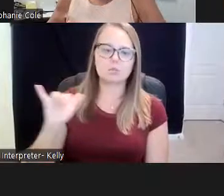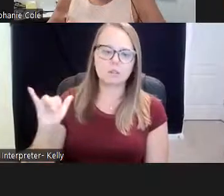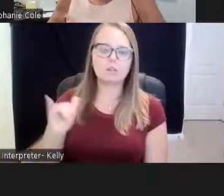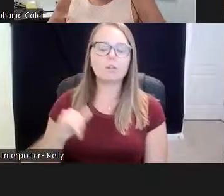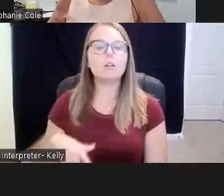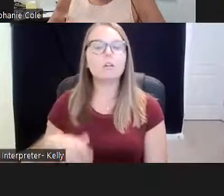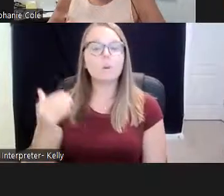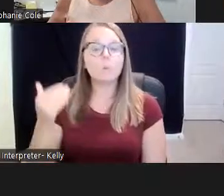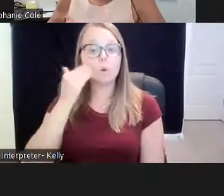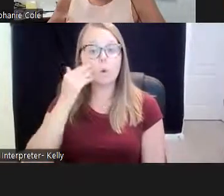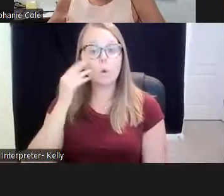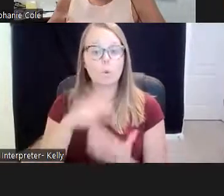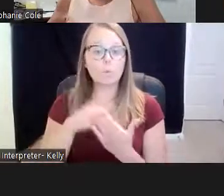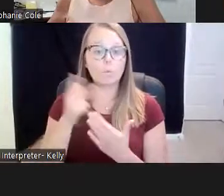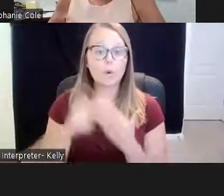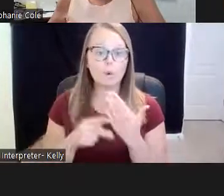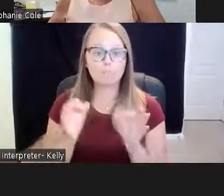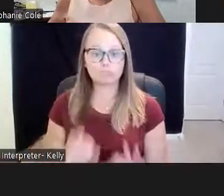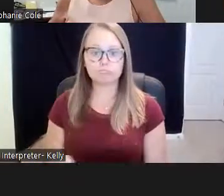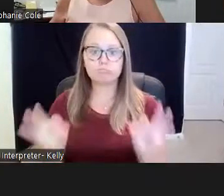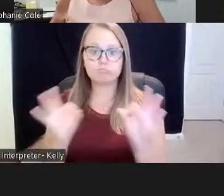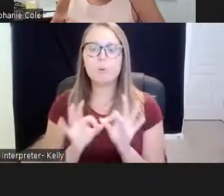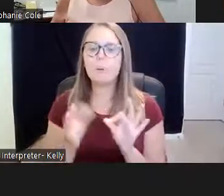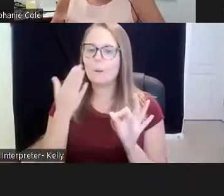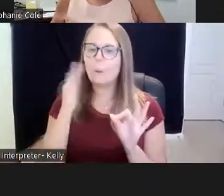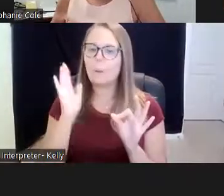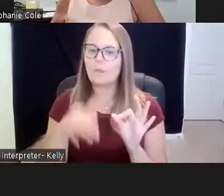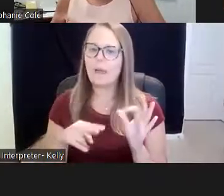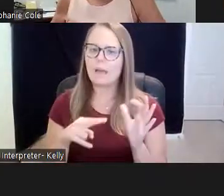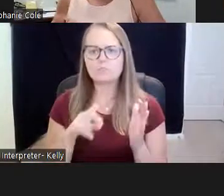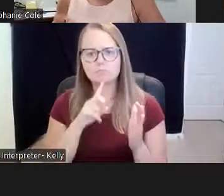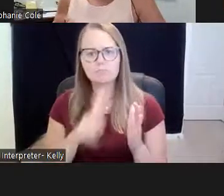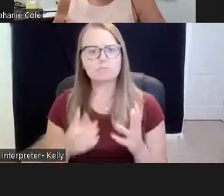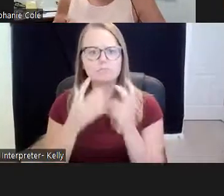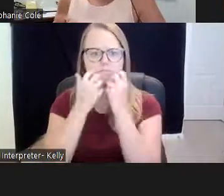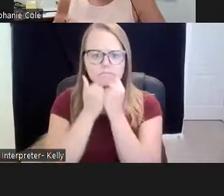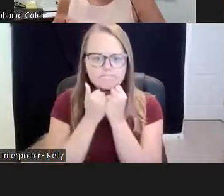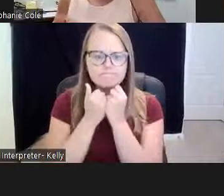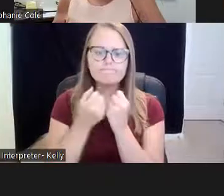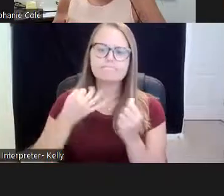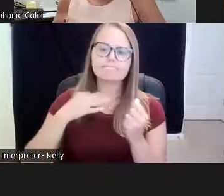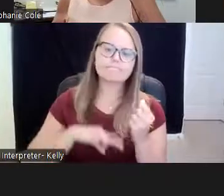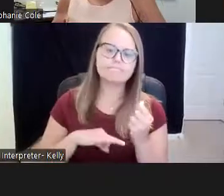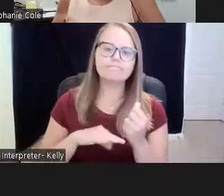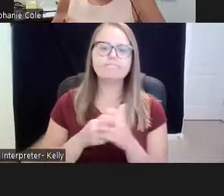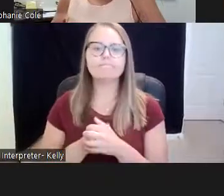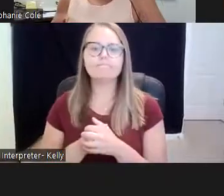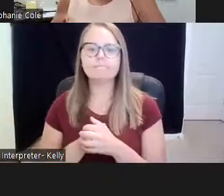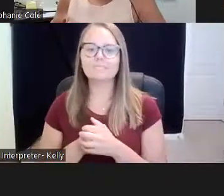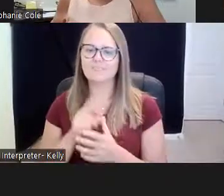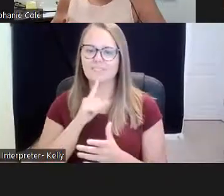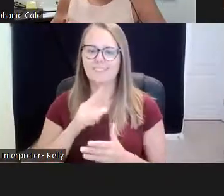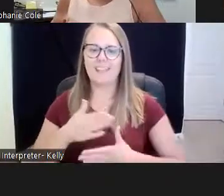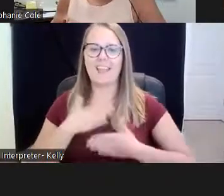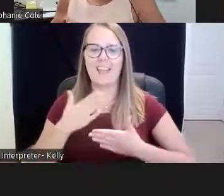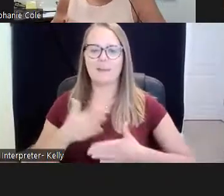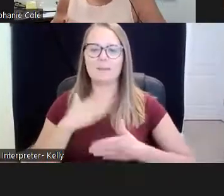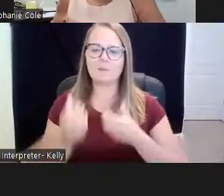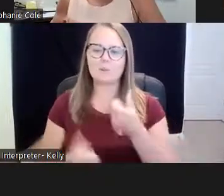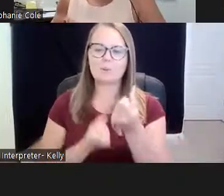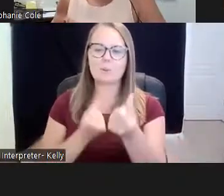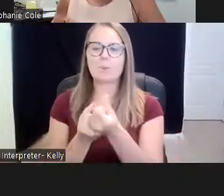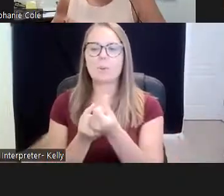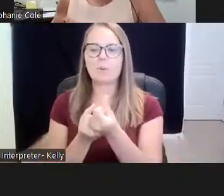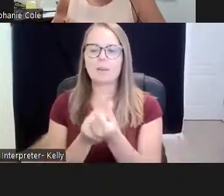know these programs are important. We know they are meaningful. We know they give people value. So we're really happy to support them and